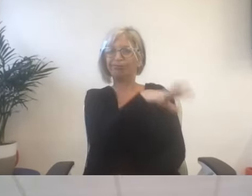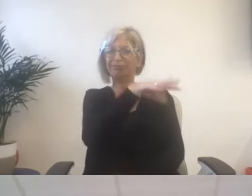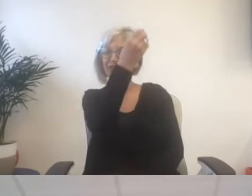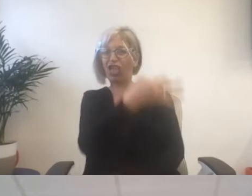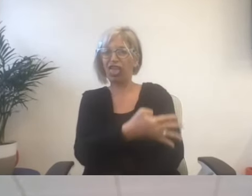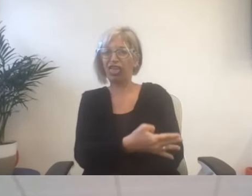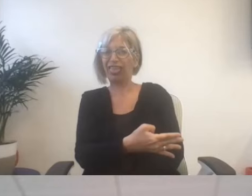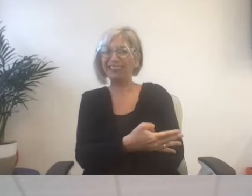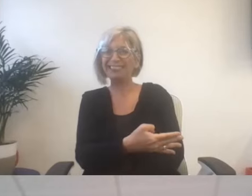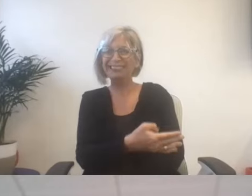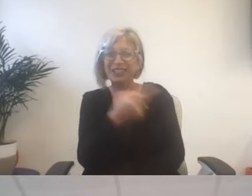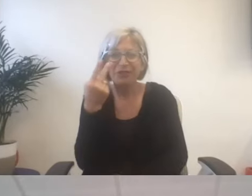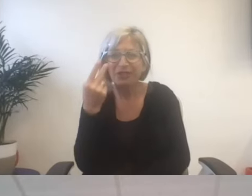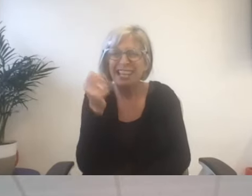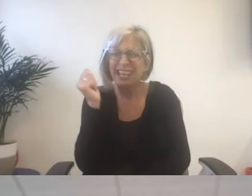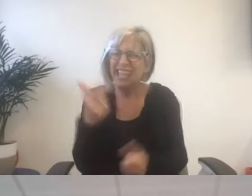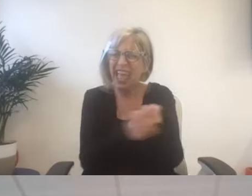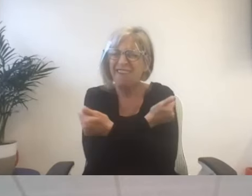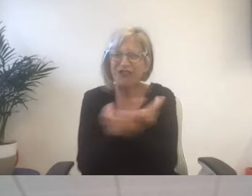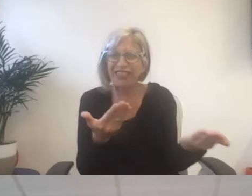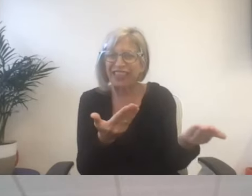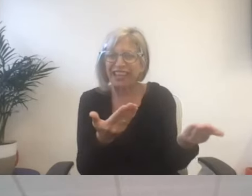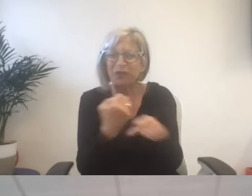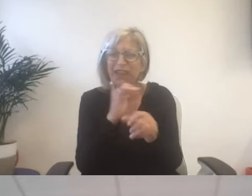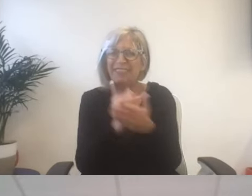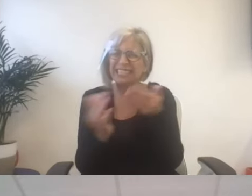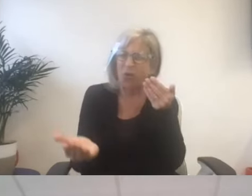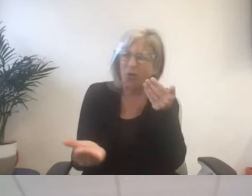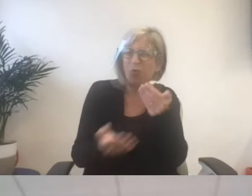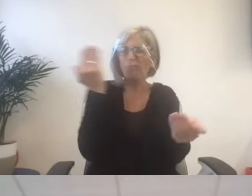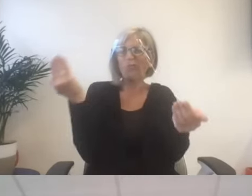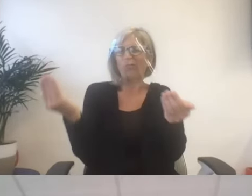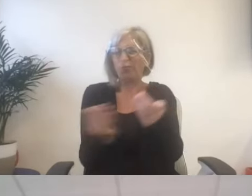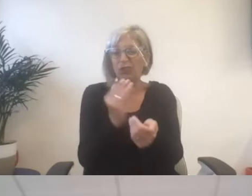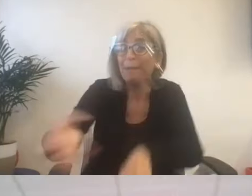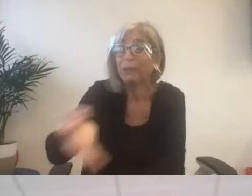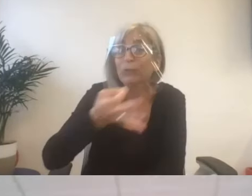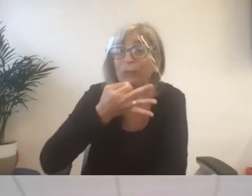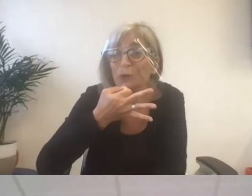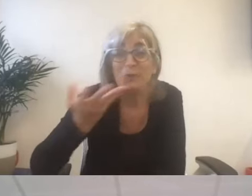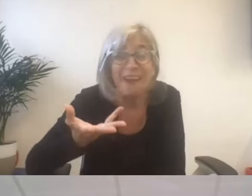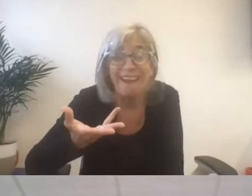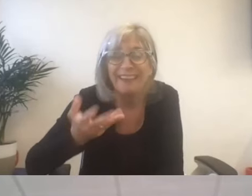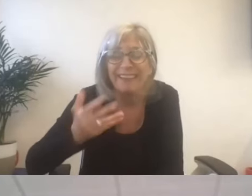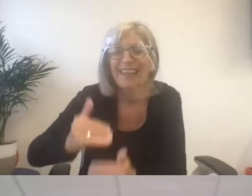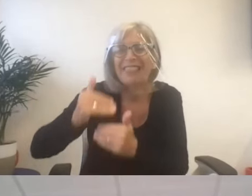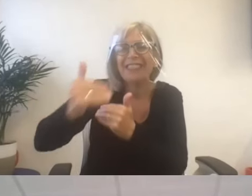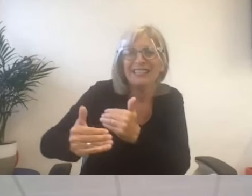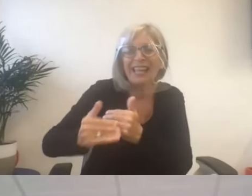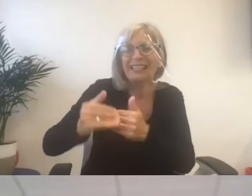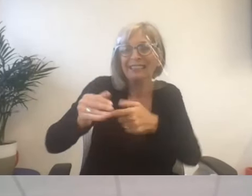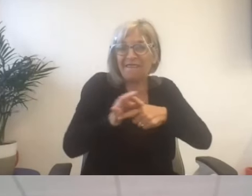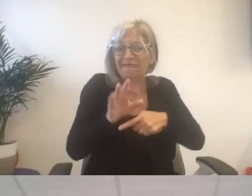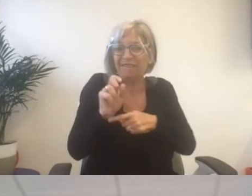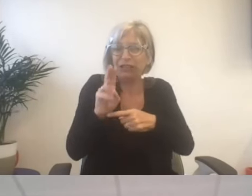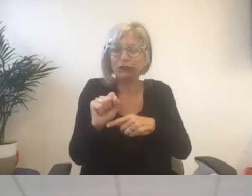Code Companion. You see that this has everything to make this super easy. And this is just one language. So the next few features for